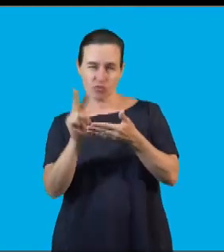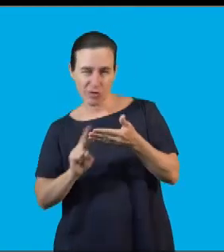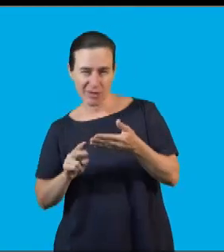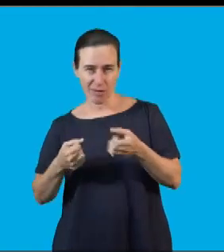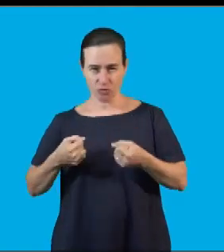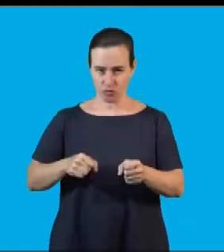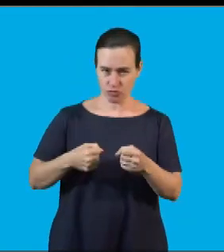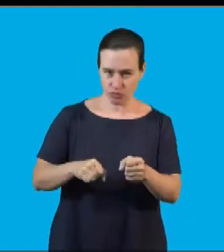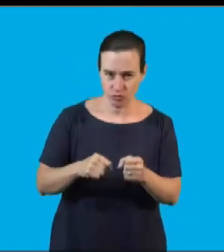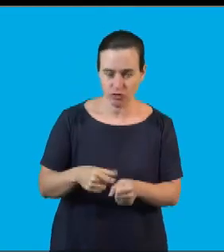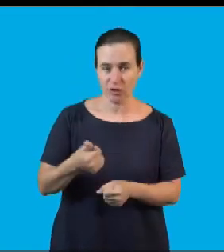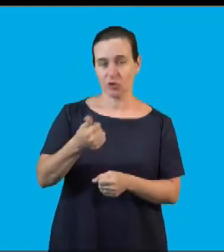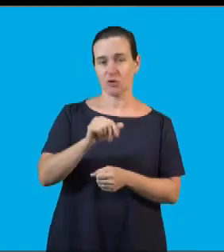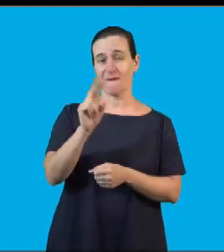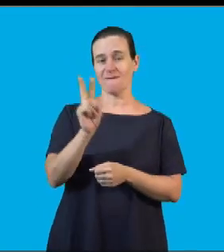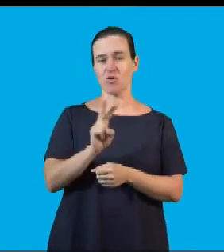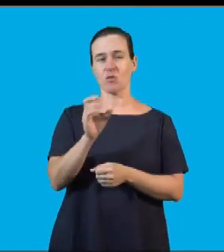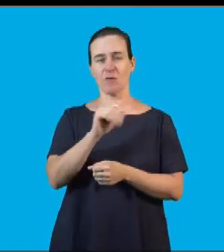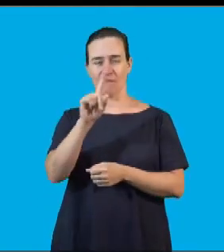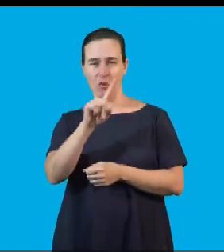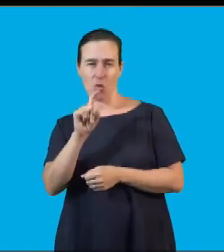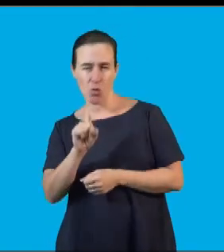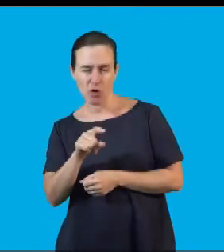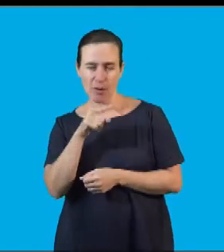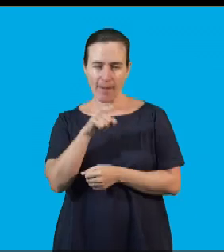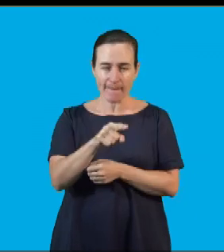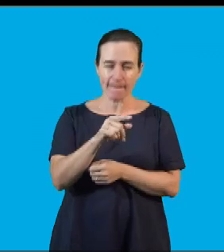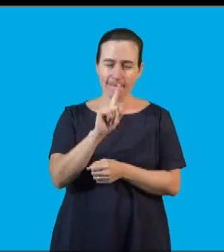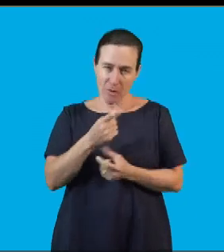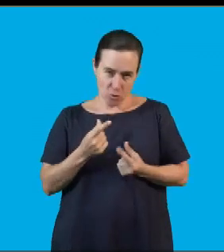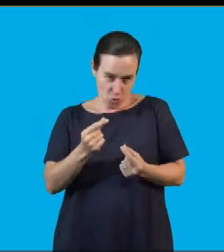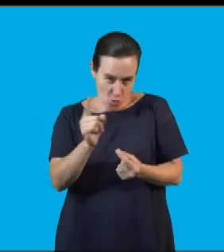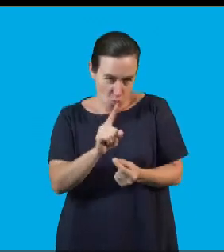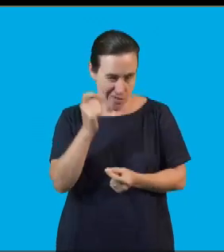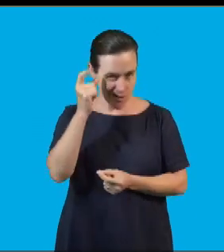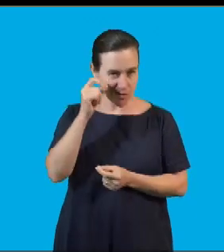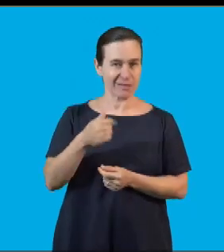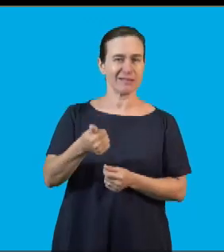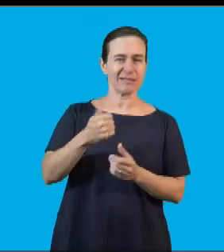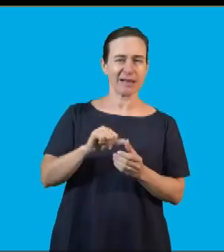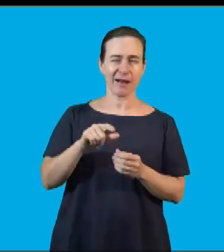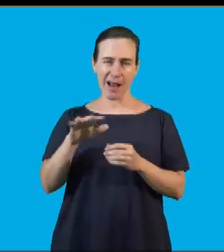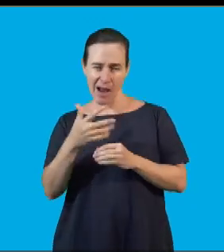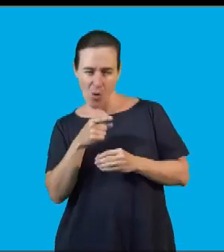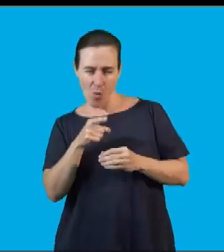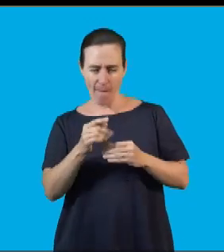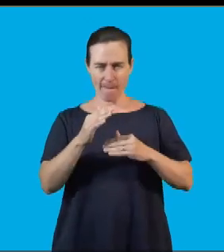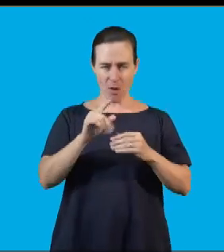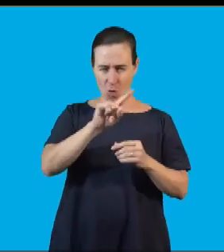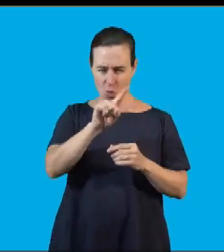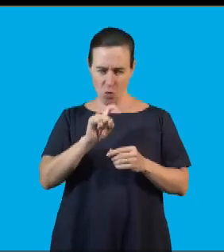reading strategies, verbs of questioning and the requirements of each, the scaffolding of questions and